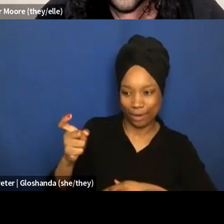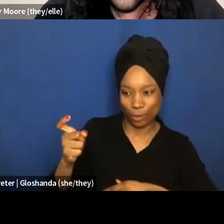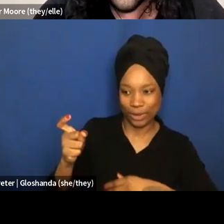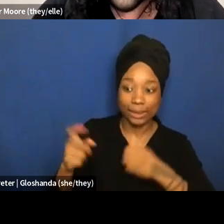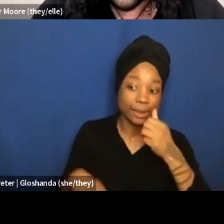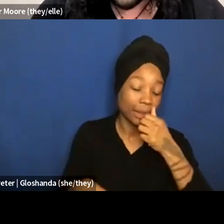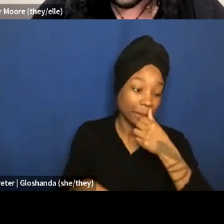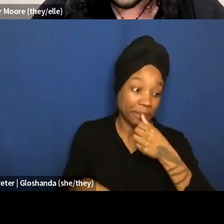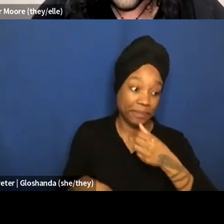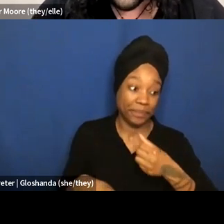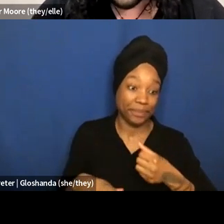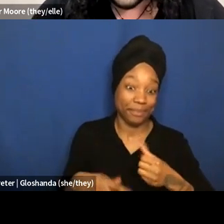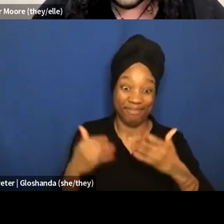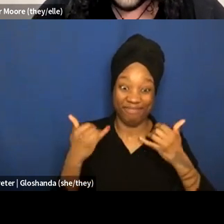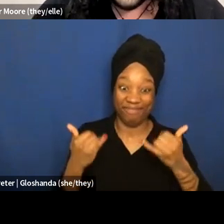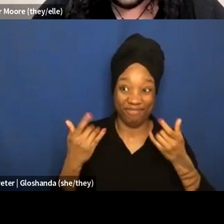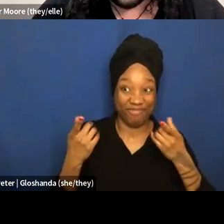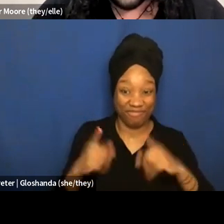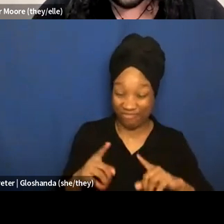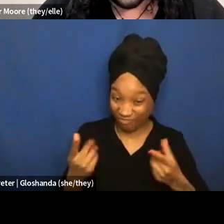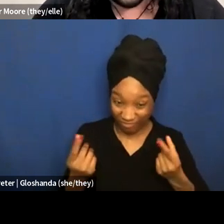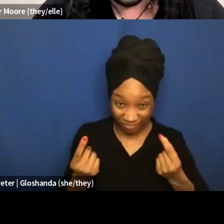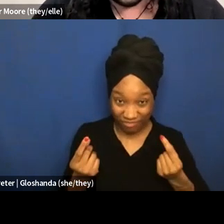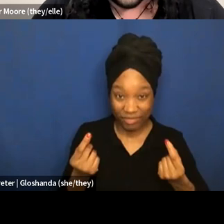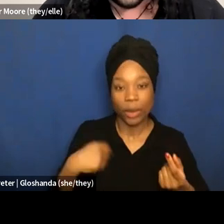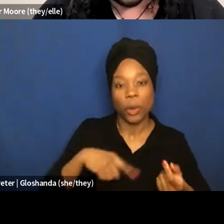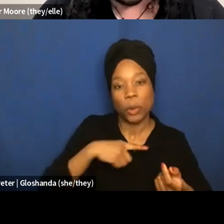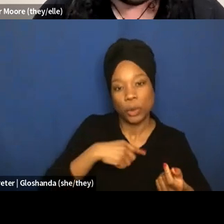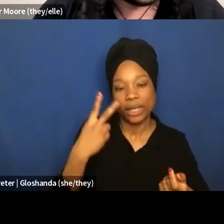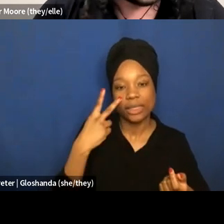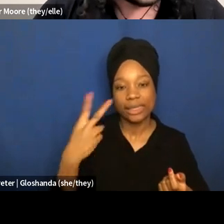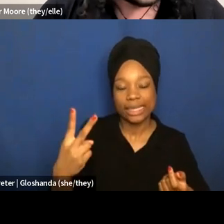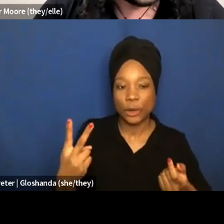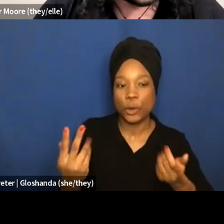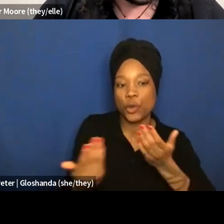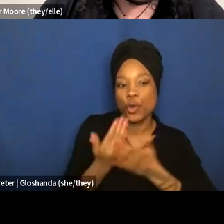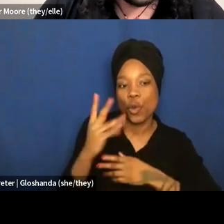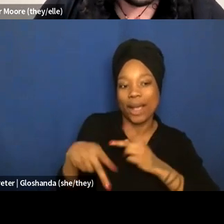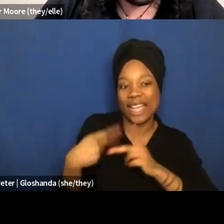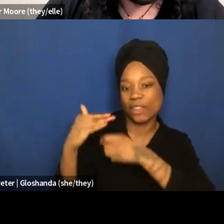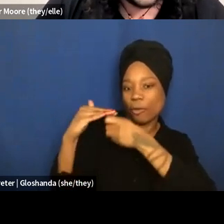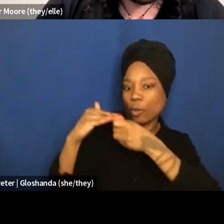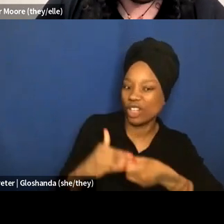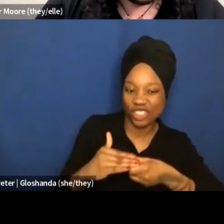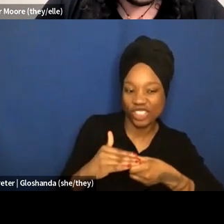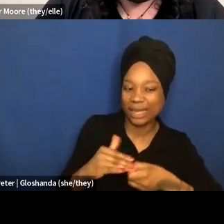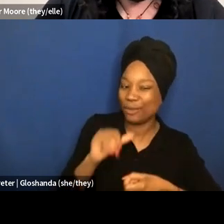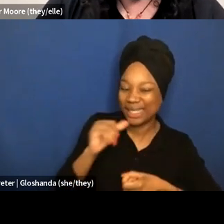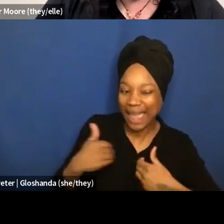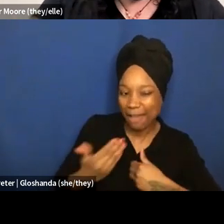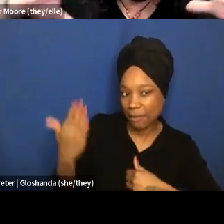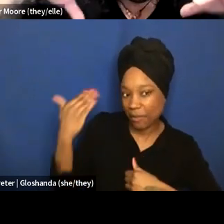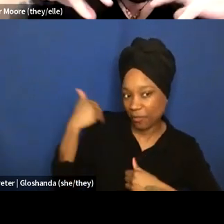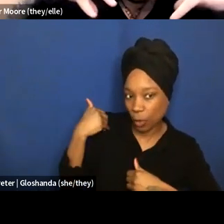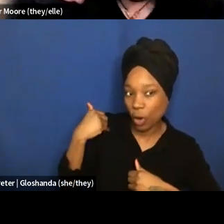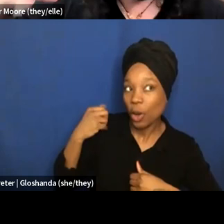that we're now seeing new forms of oppression that didn't exist before, or rather